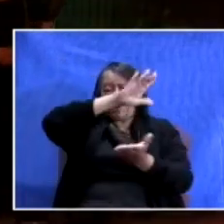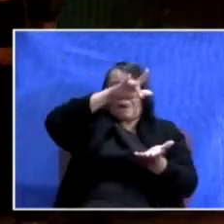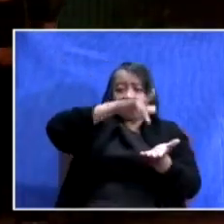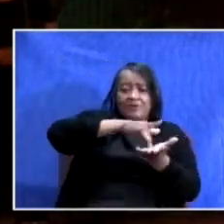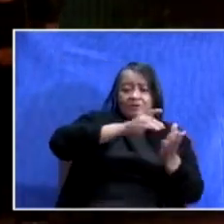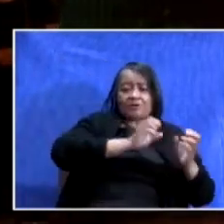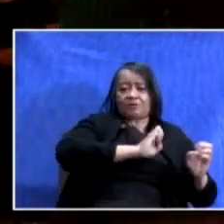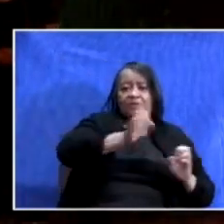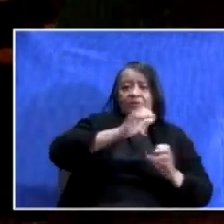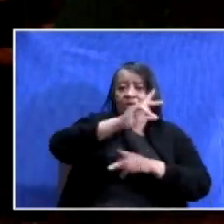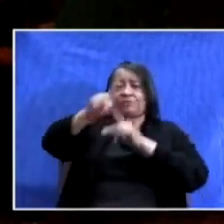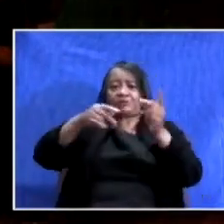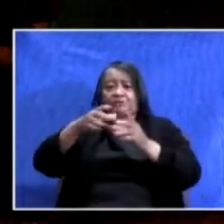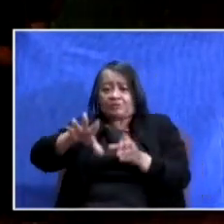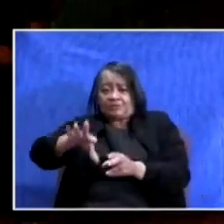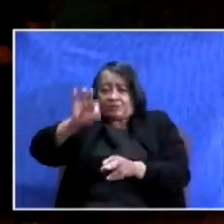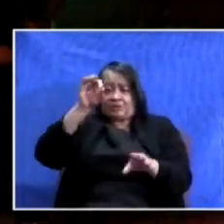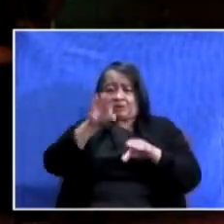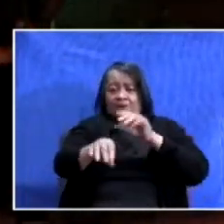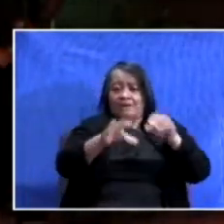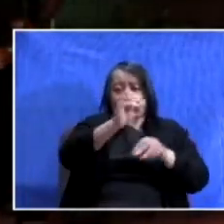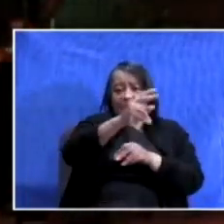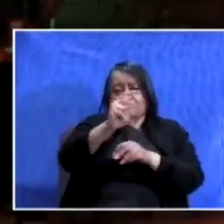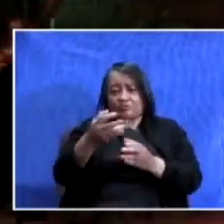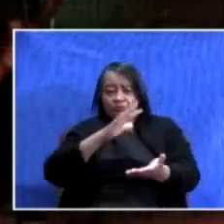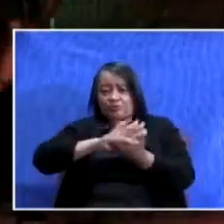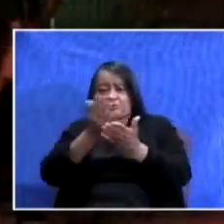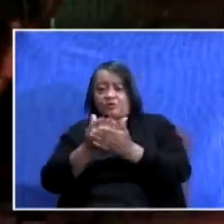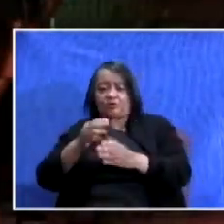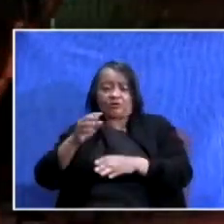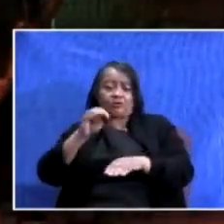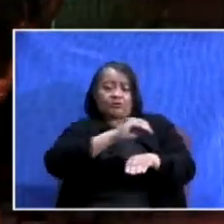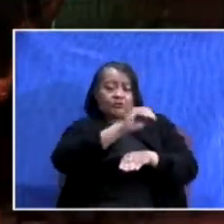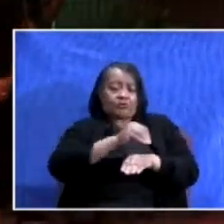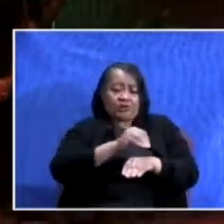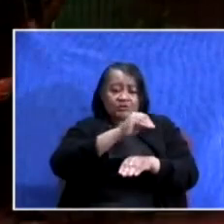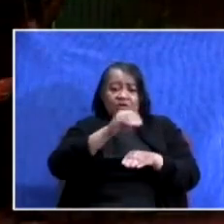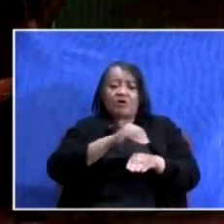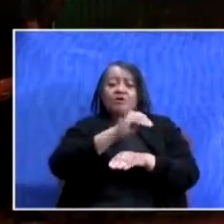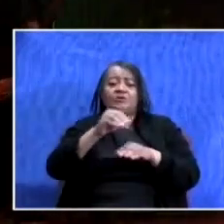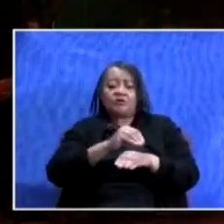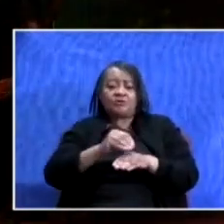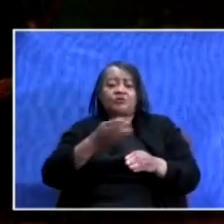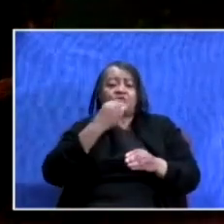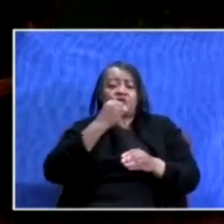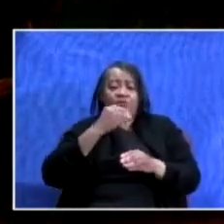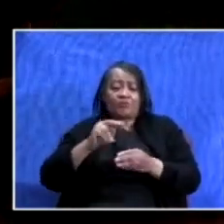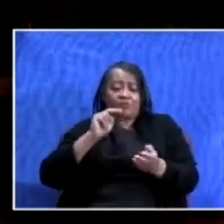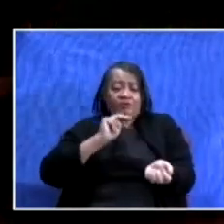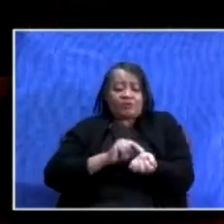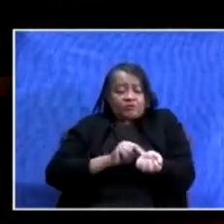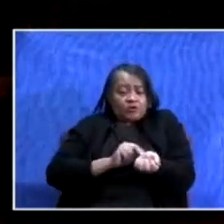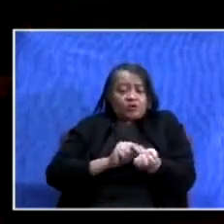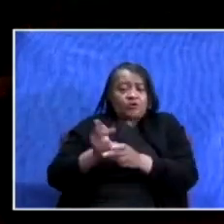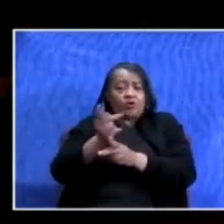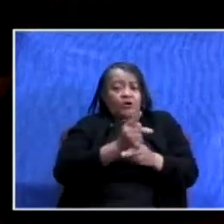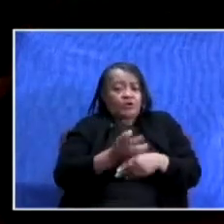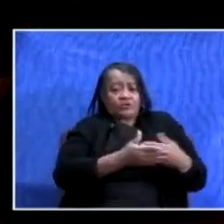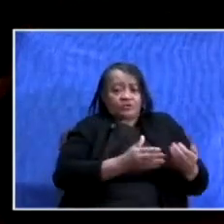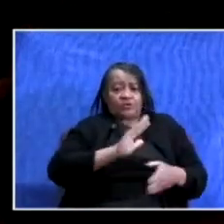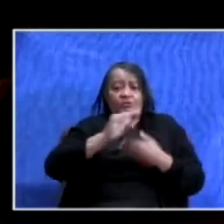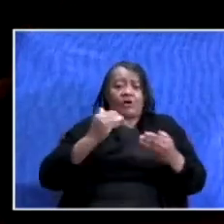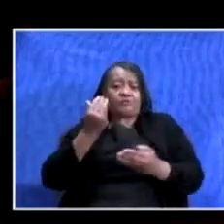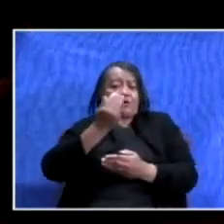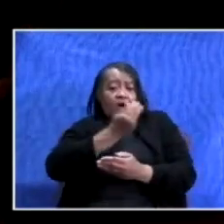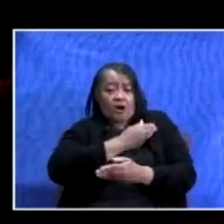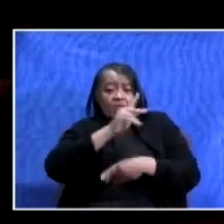East. Our people picked the cotton and cooked the master's food and nursed the master's baby. Our people, over generations,